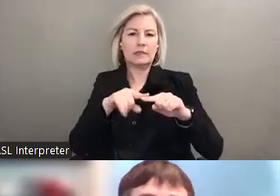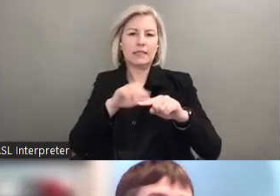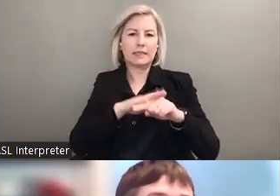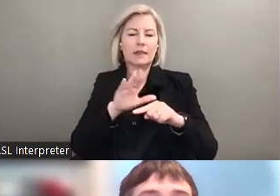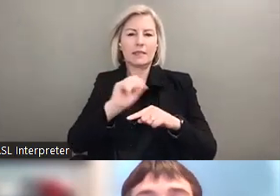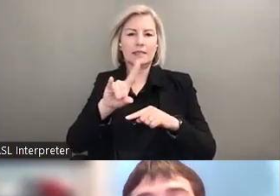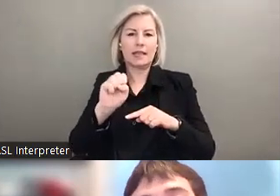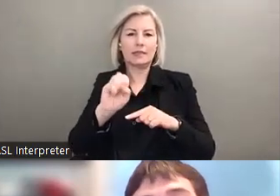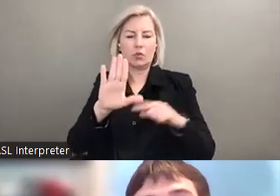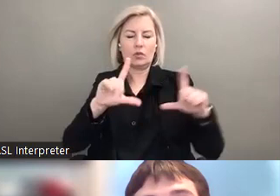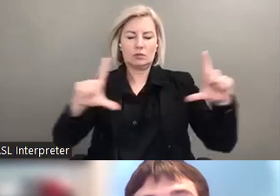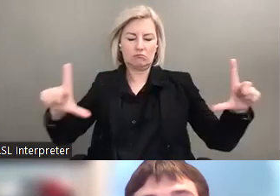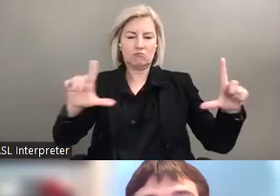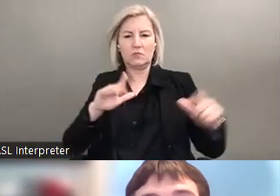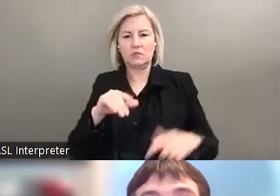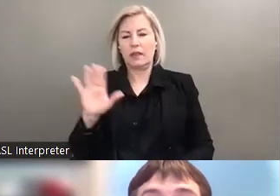of your browser.